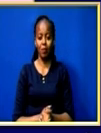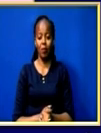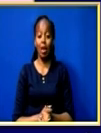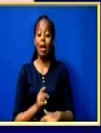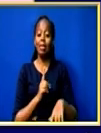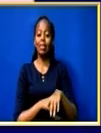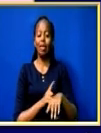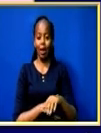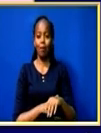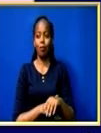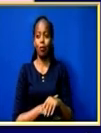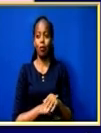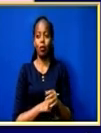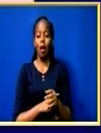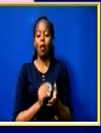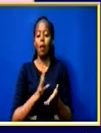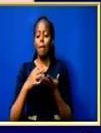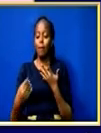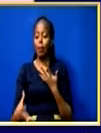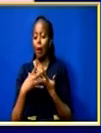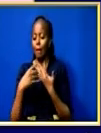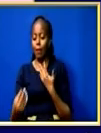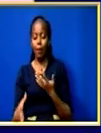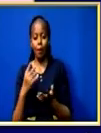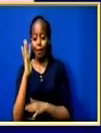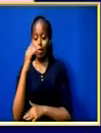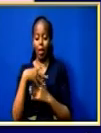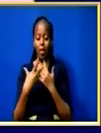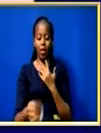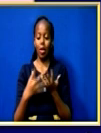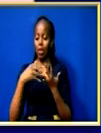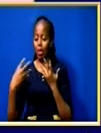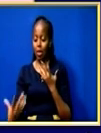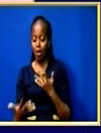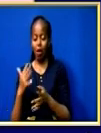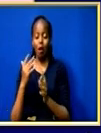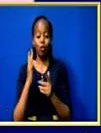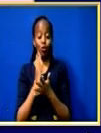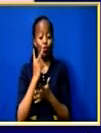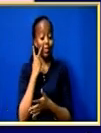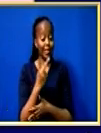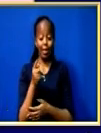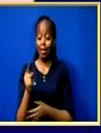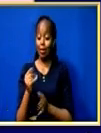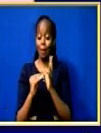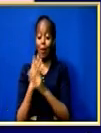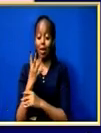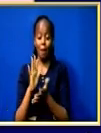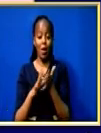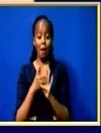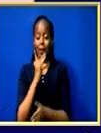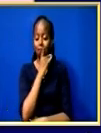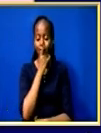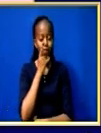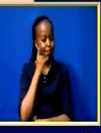Once you shed off all the leaves from the plant, you'll find the plant drying. Yeah?